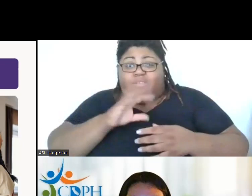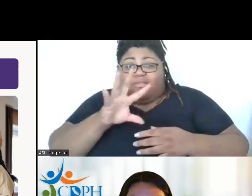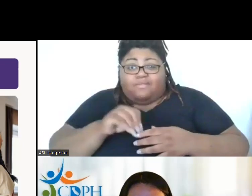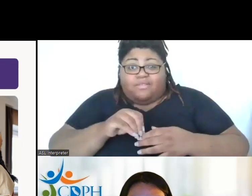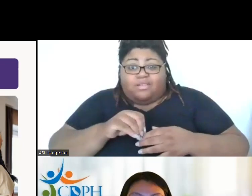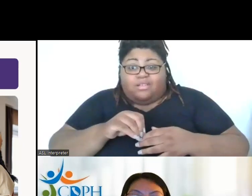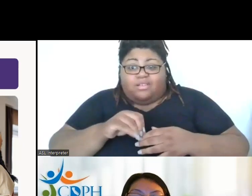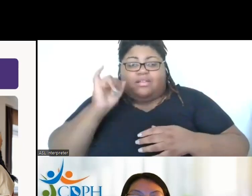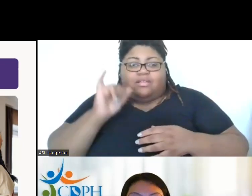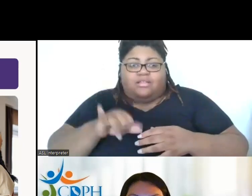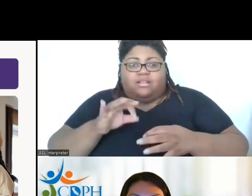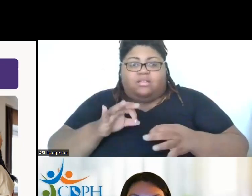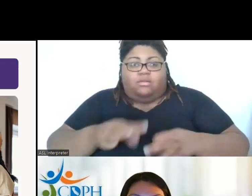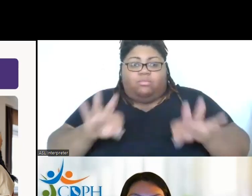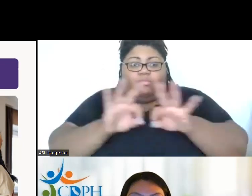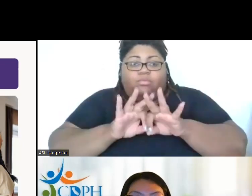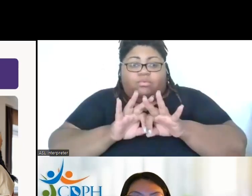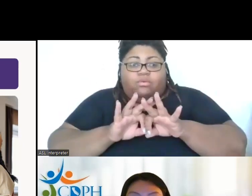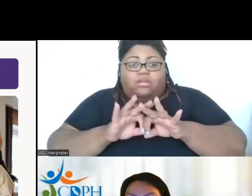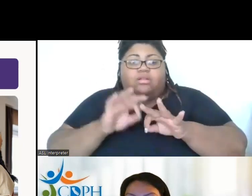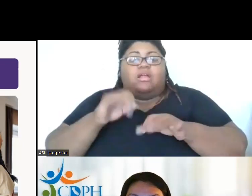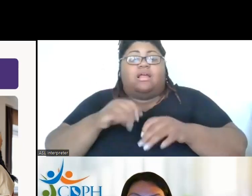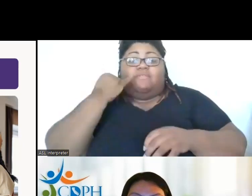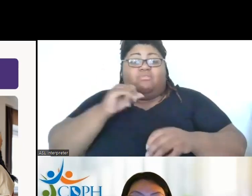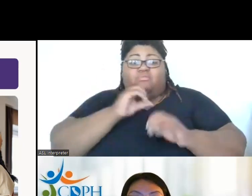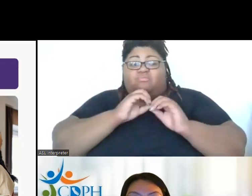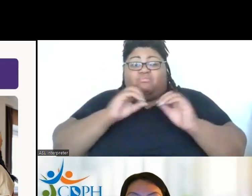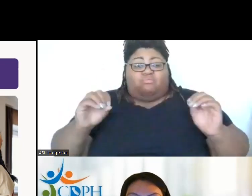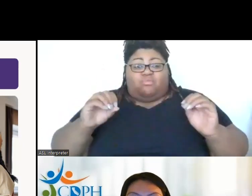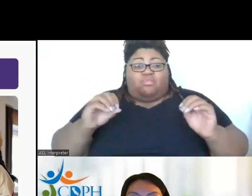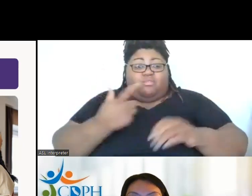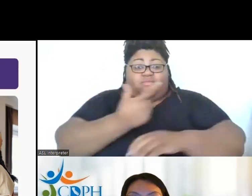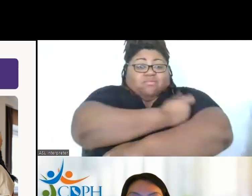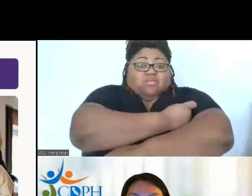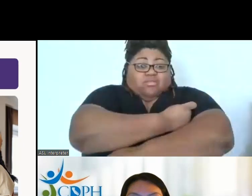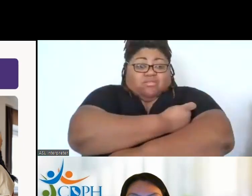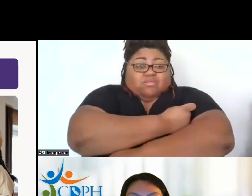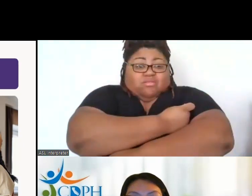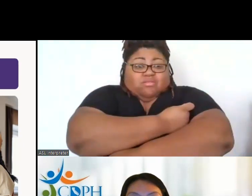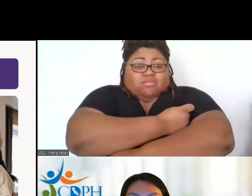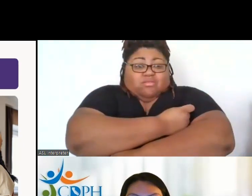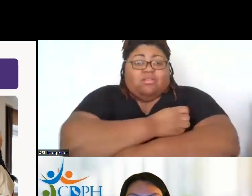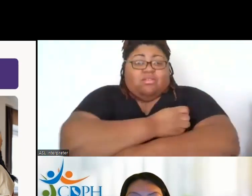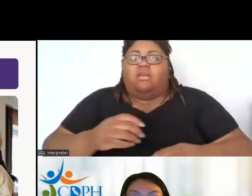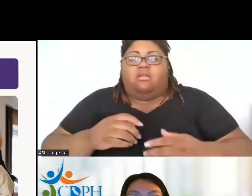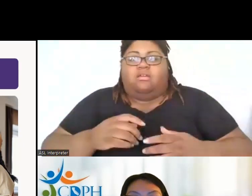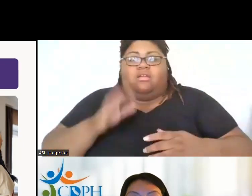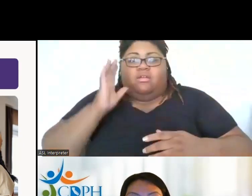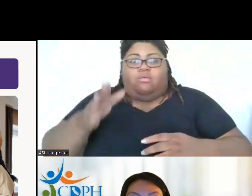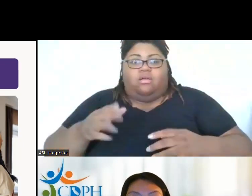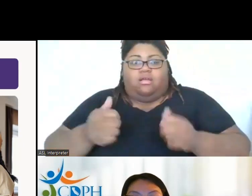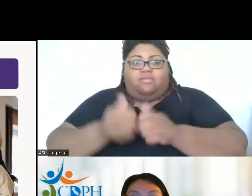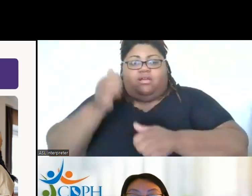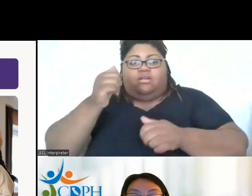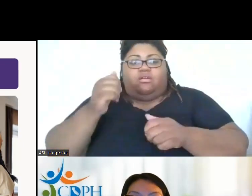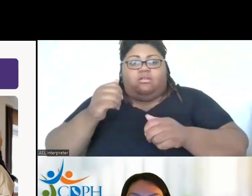Being unvaccinated also will qualify you, because those who are unvaccinated are inherently higher risk. And then